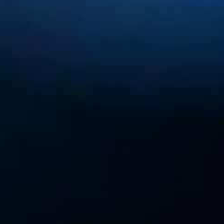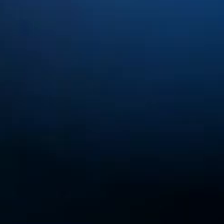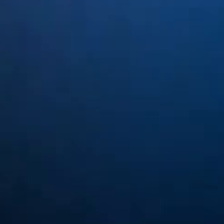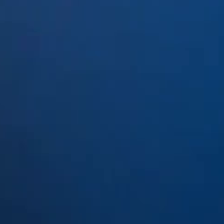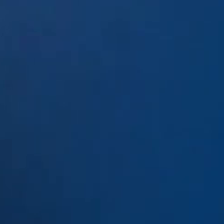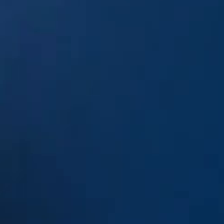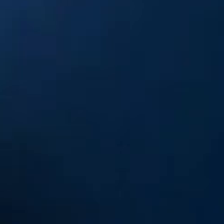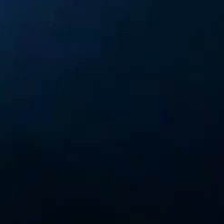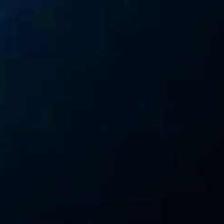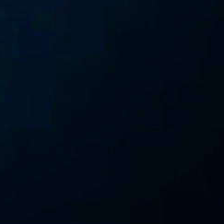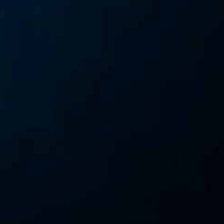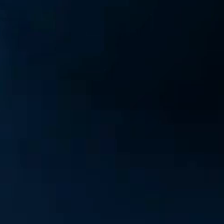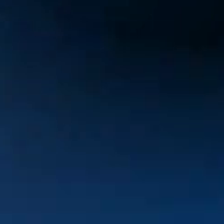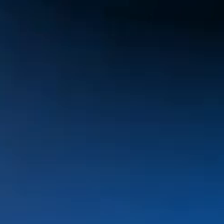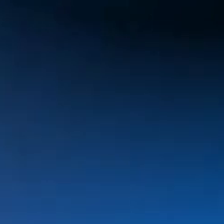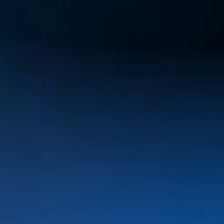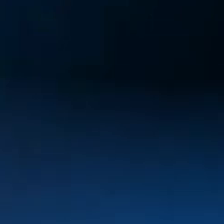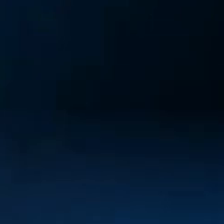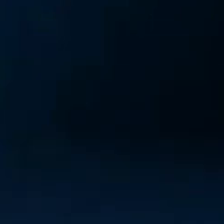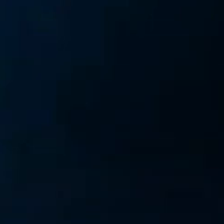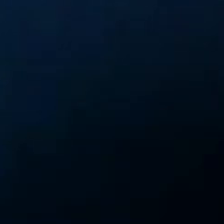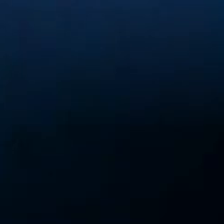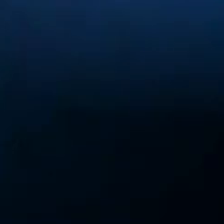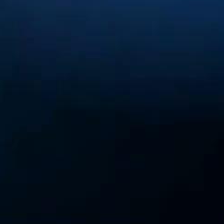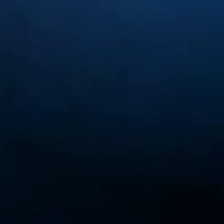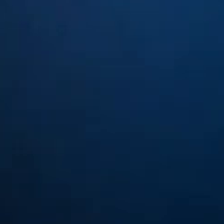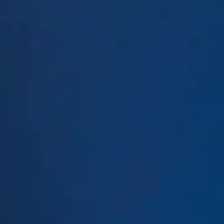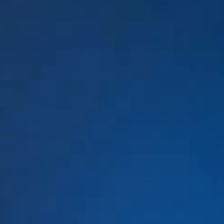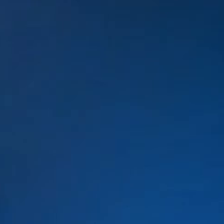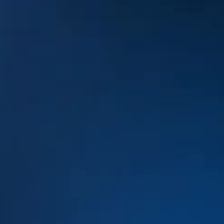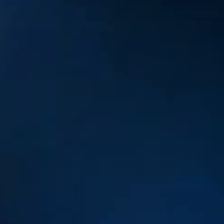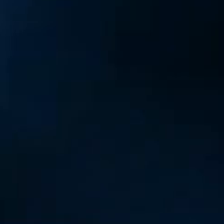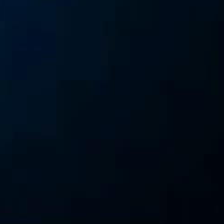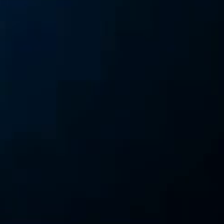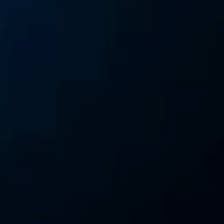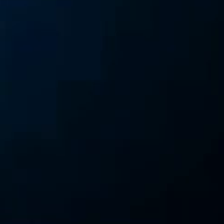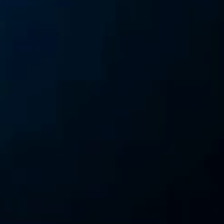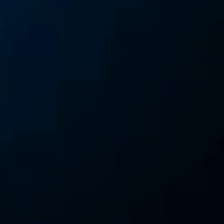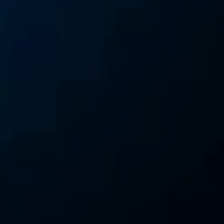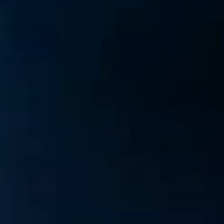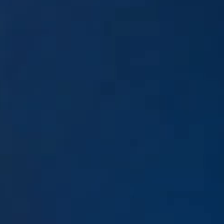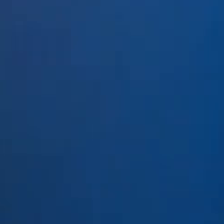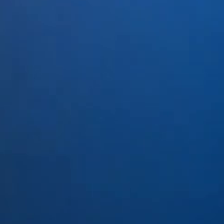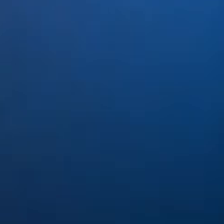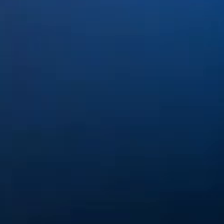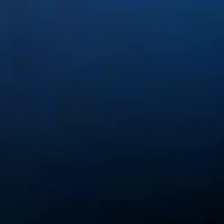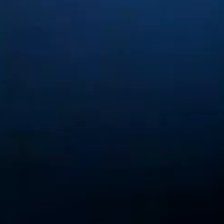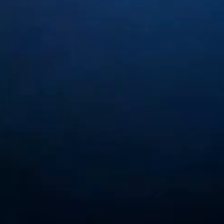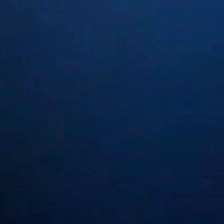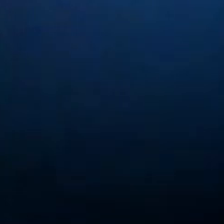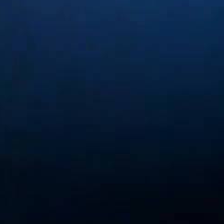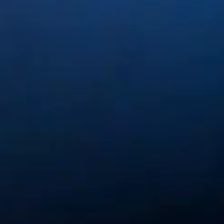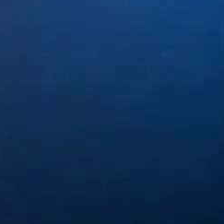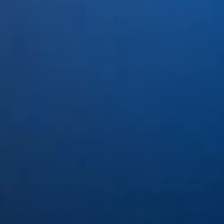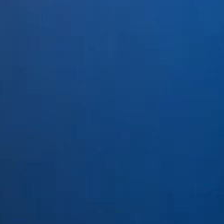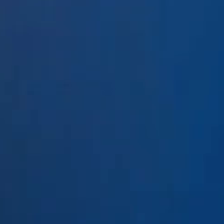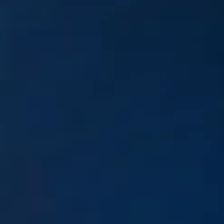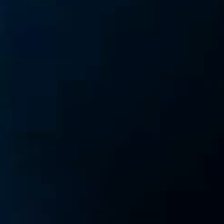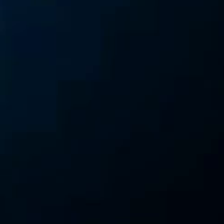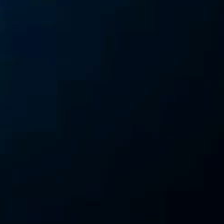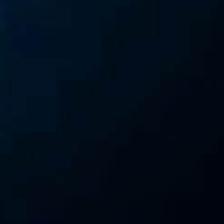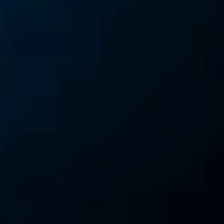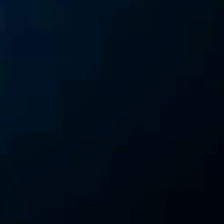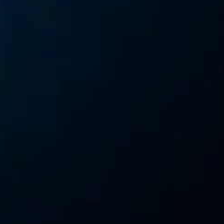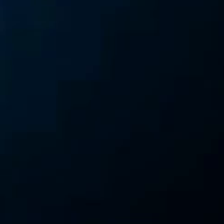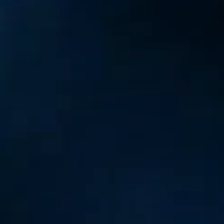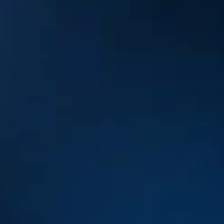ye ntin no ma se, anase ye hunu ni ye ntia. Yeah, we feel deceived and betrayed. Eto de bia na, eno me diye shamo, anase ye